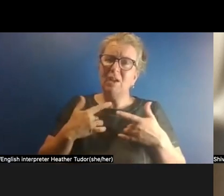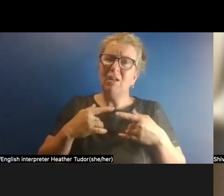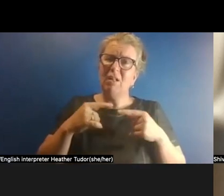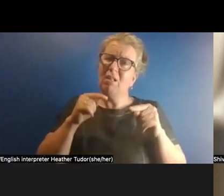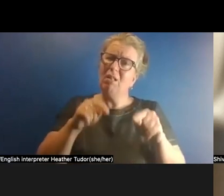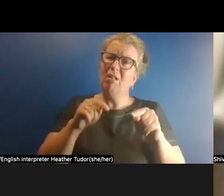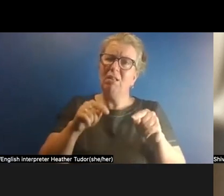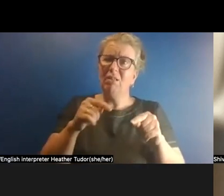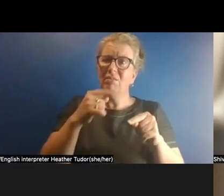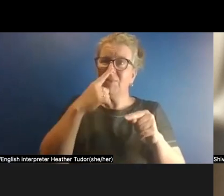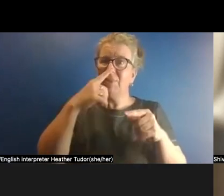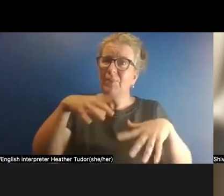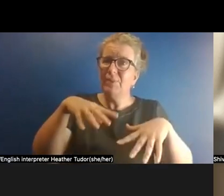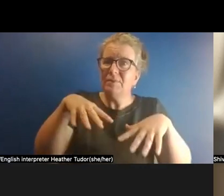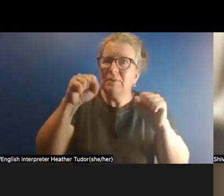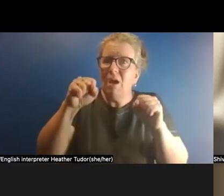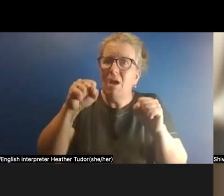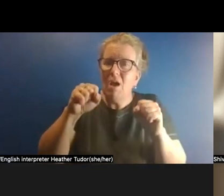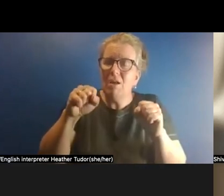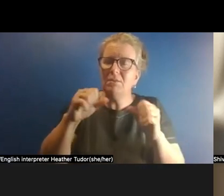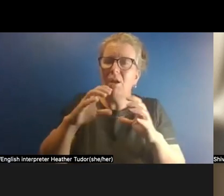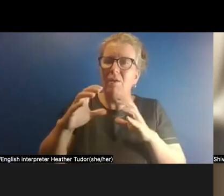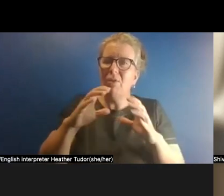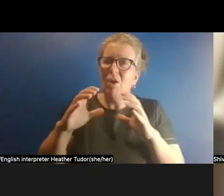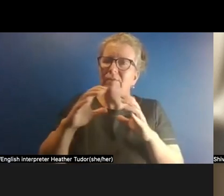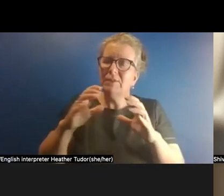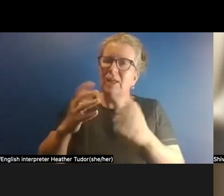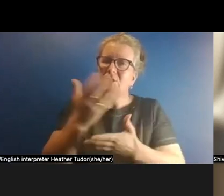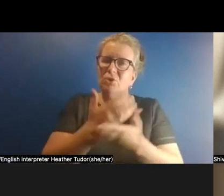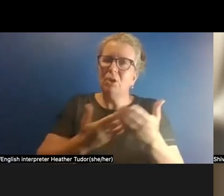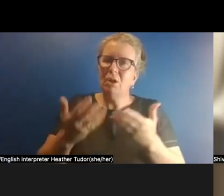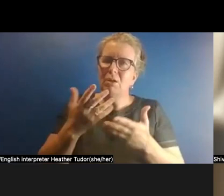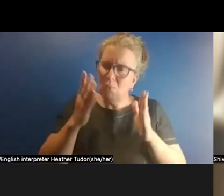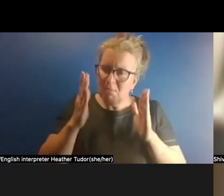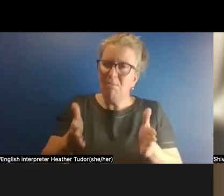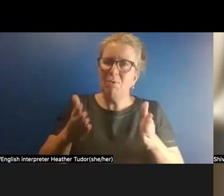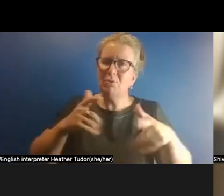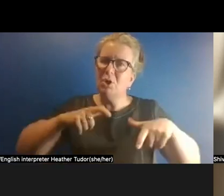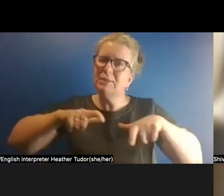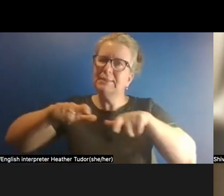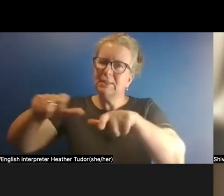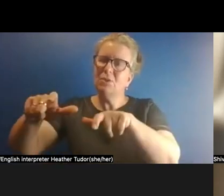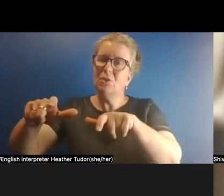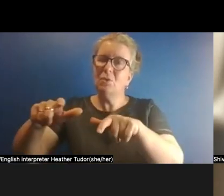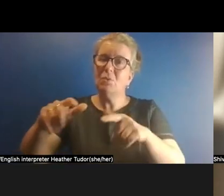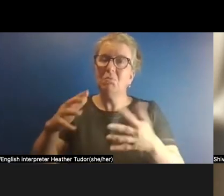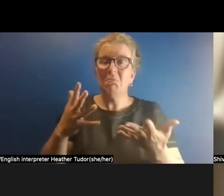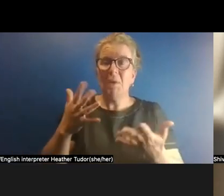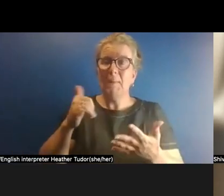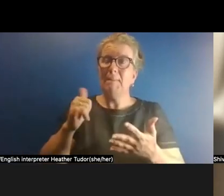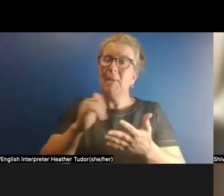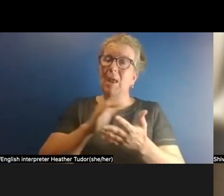a conversation that will have to continue. And maybe Harshlight at another stage can